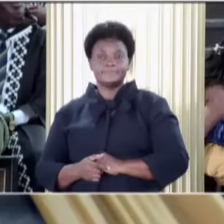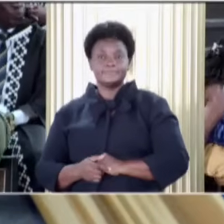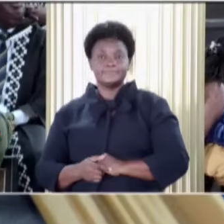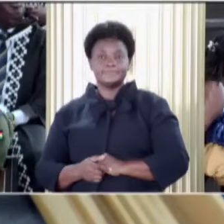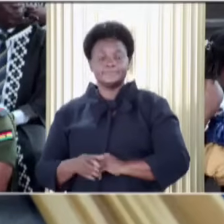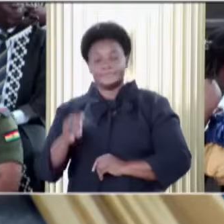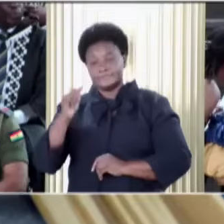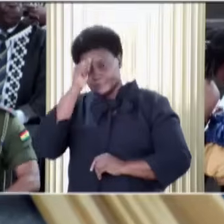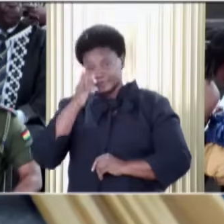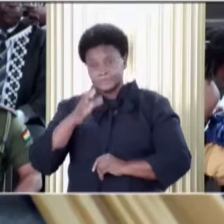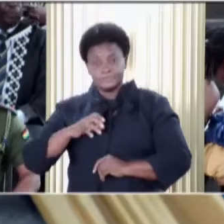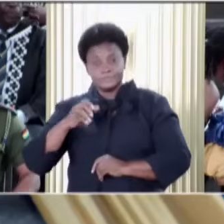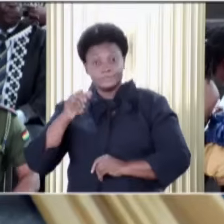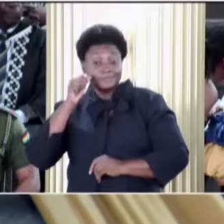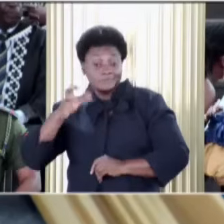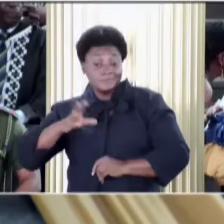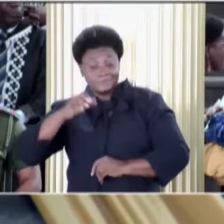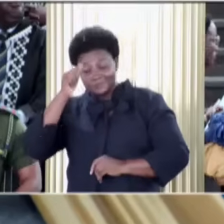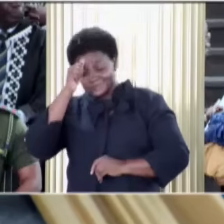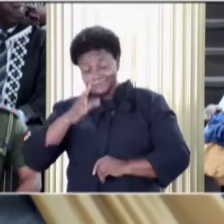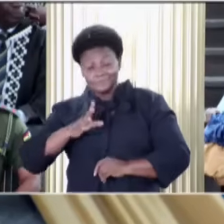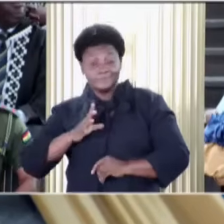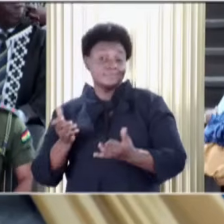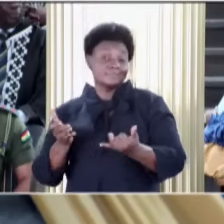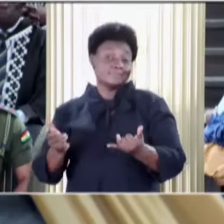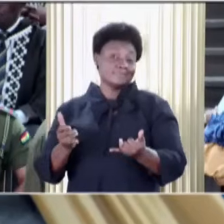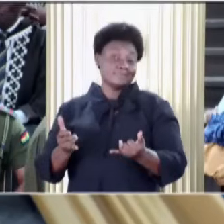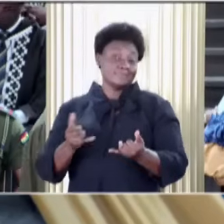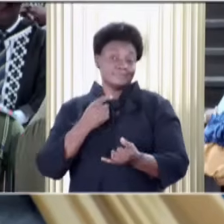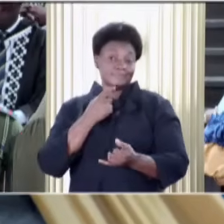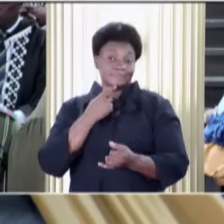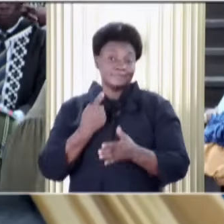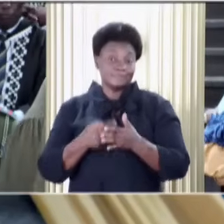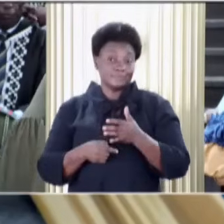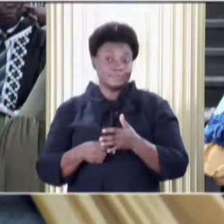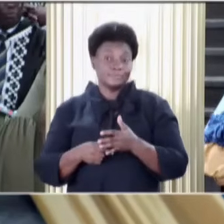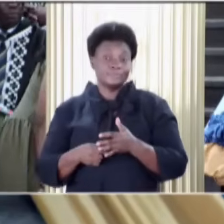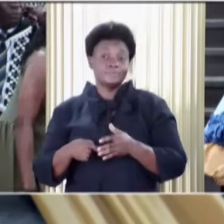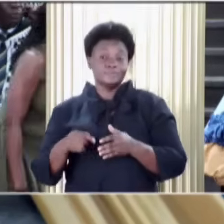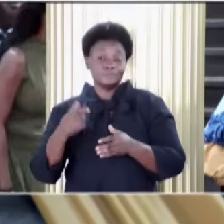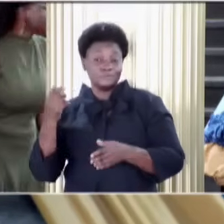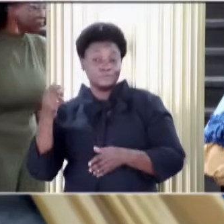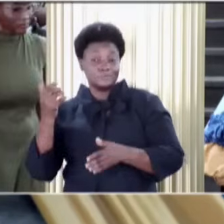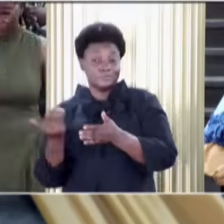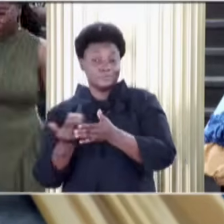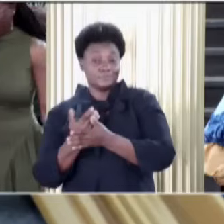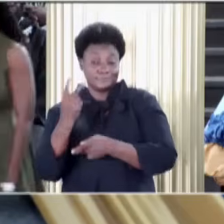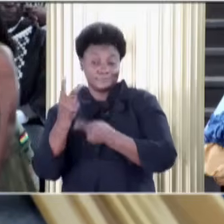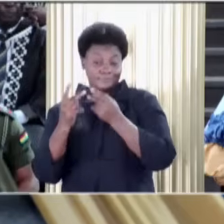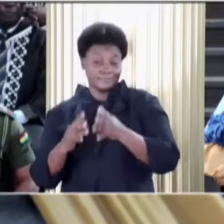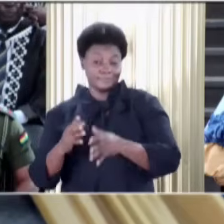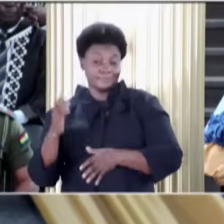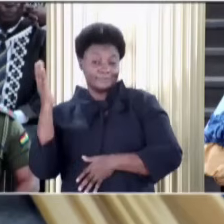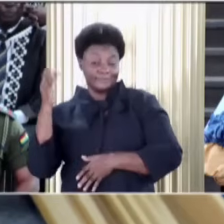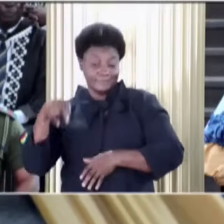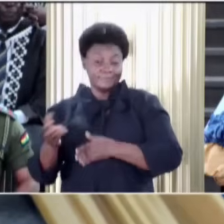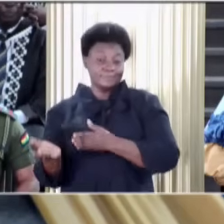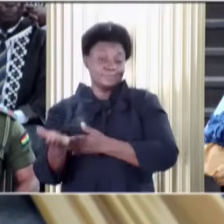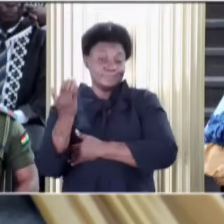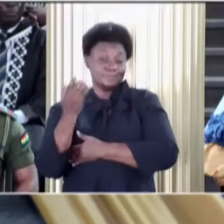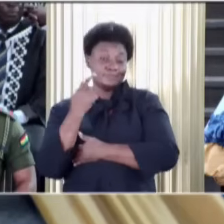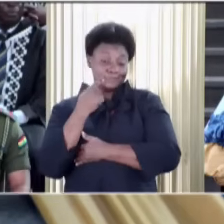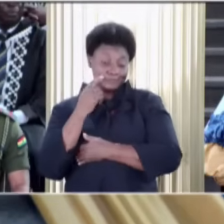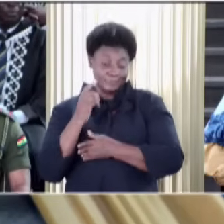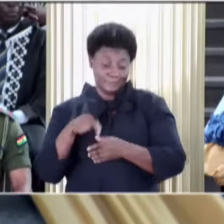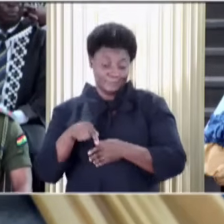Ladies and gentlemen, I will now introduce our guest speaker. Our guest speaker for this morning congregation